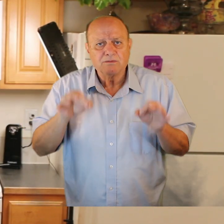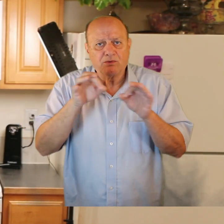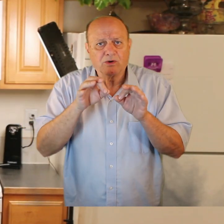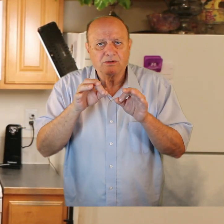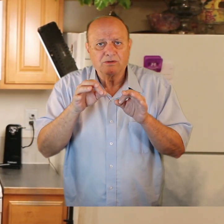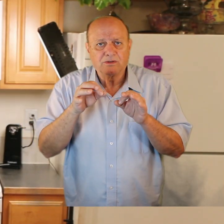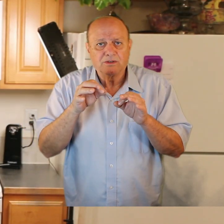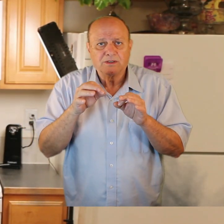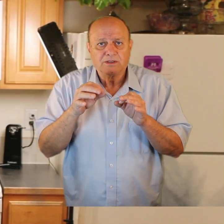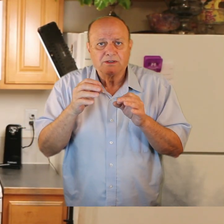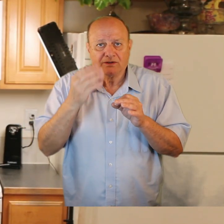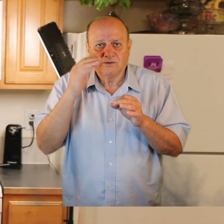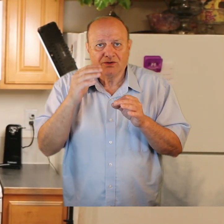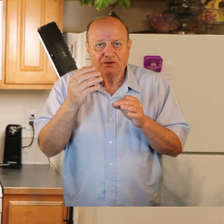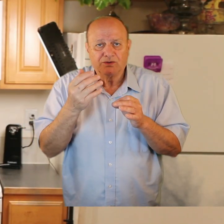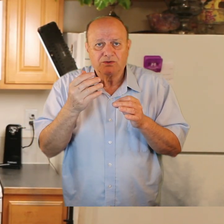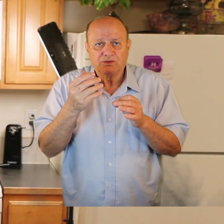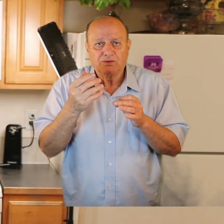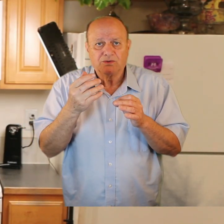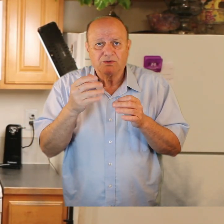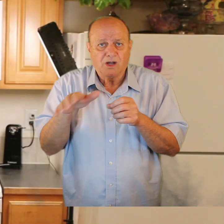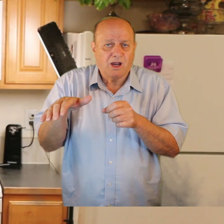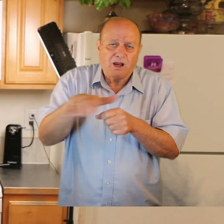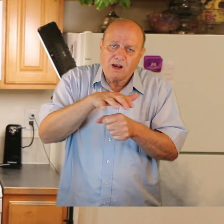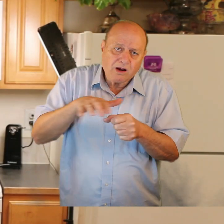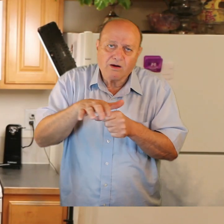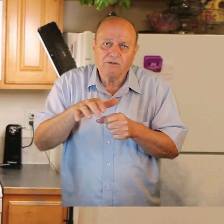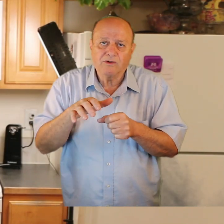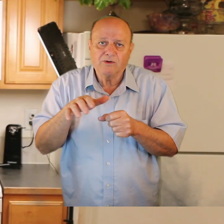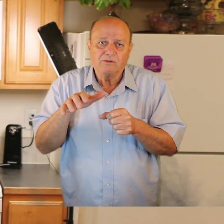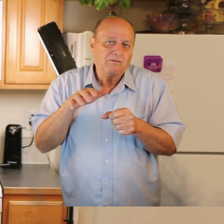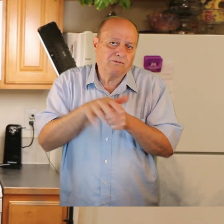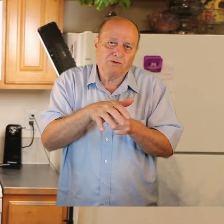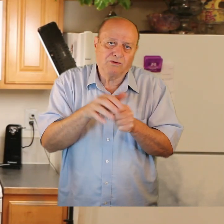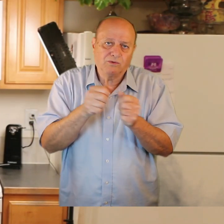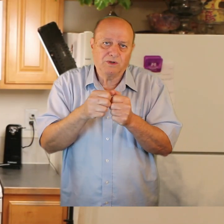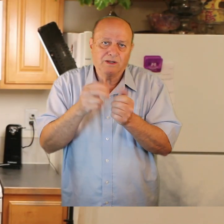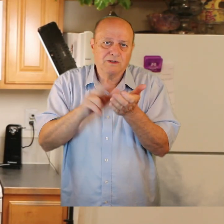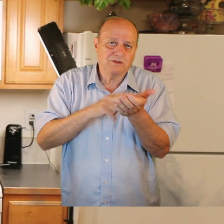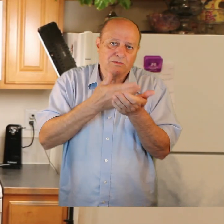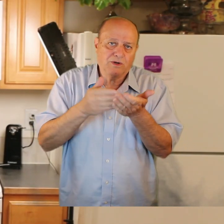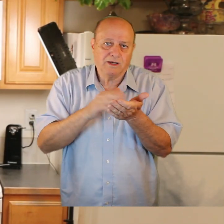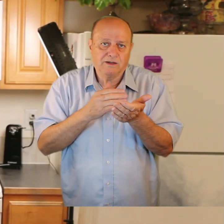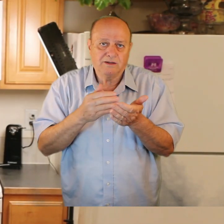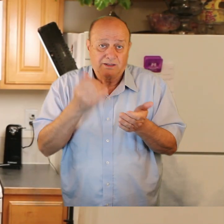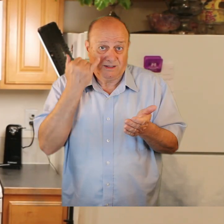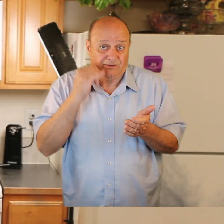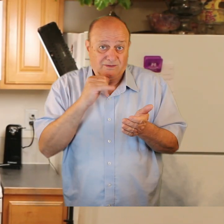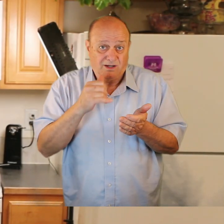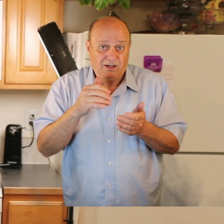even in the oven broiler, to cover the entire bread with the spread. Otherwise,